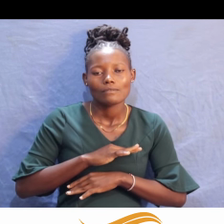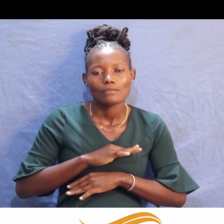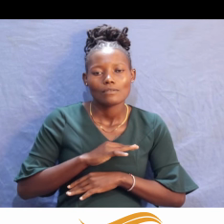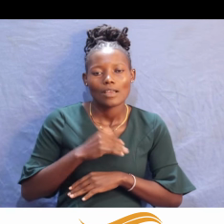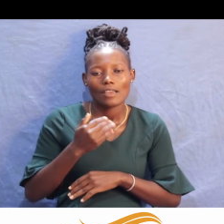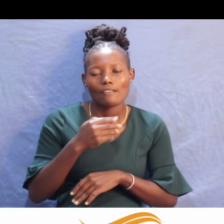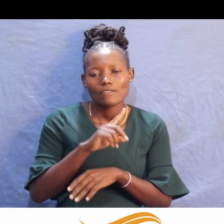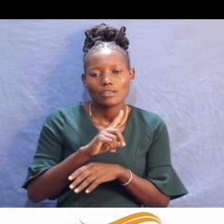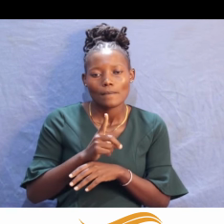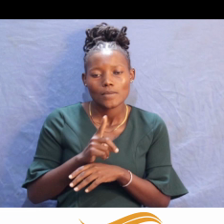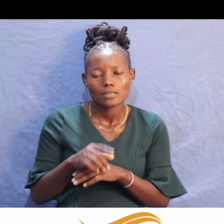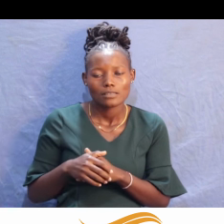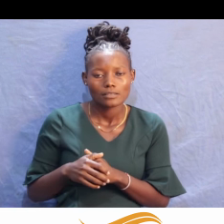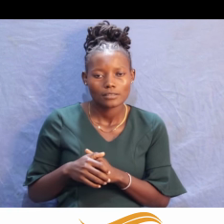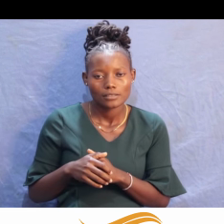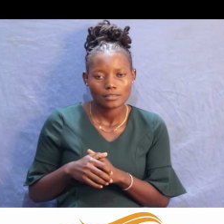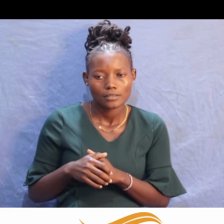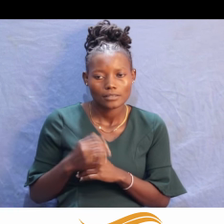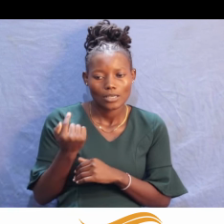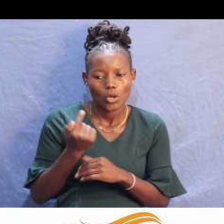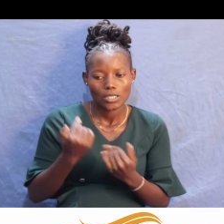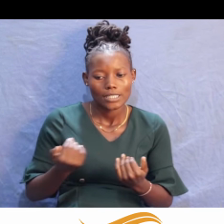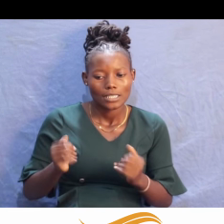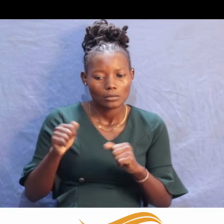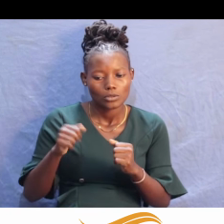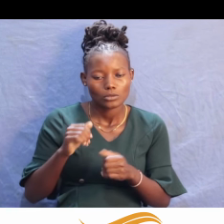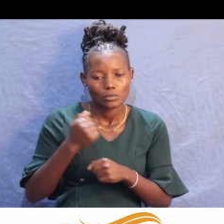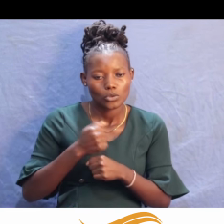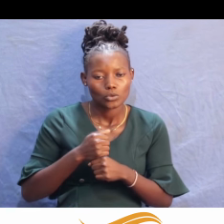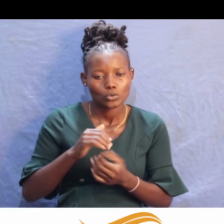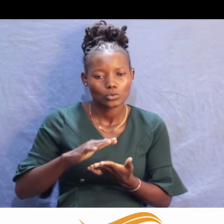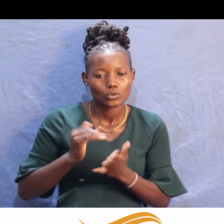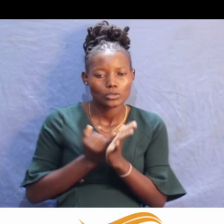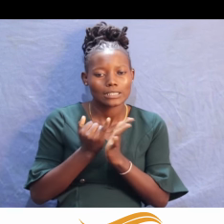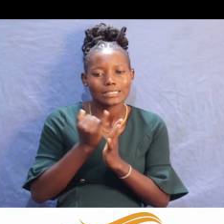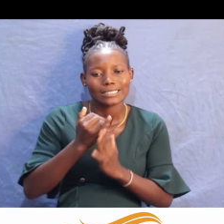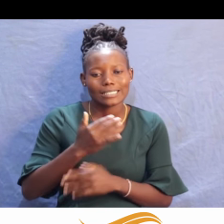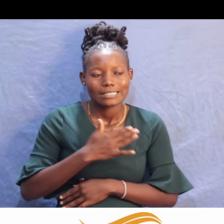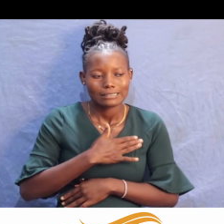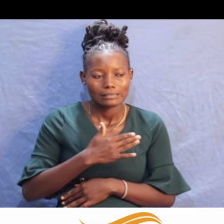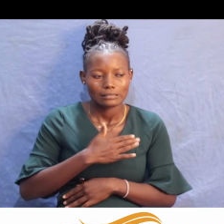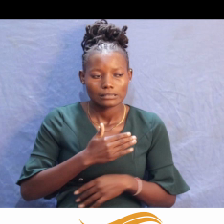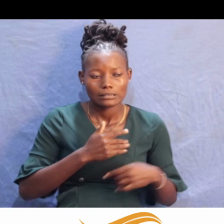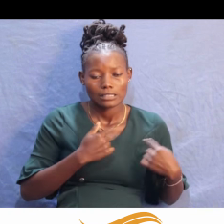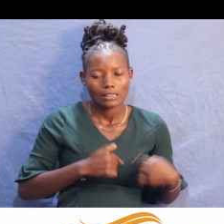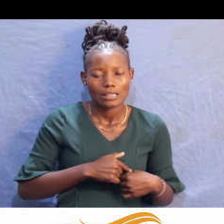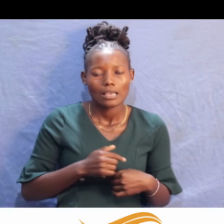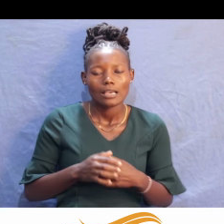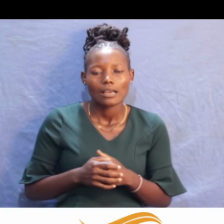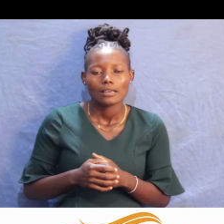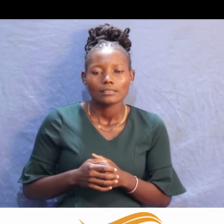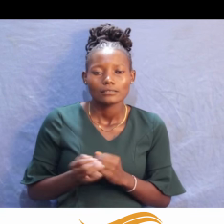minute. The only thing it can do is increase heart rate. If you keep asking that kid to run harder and